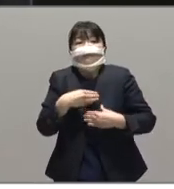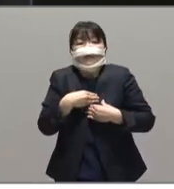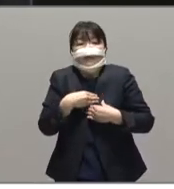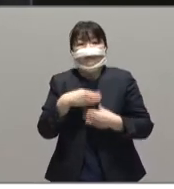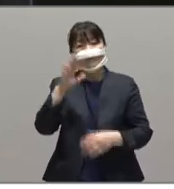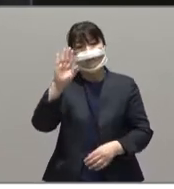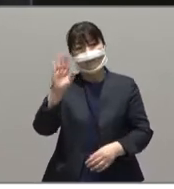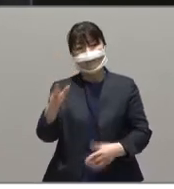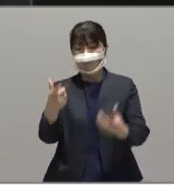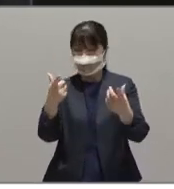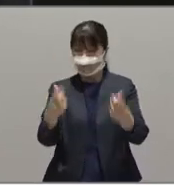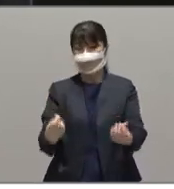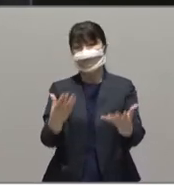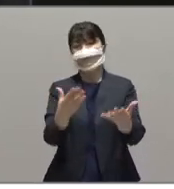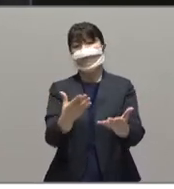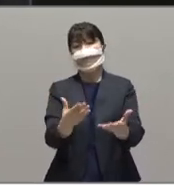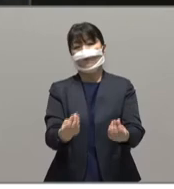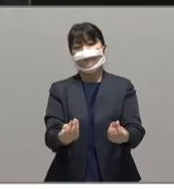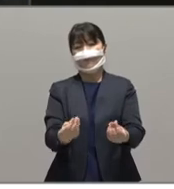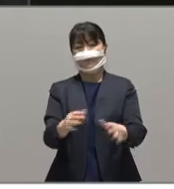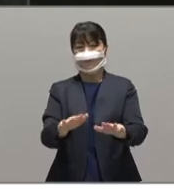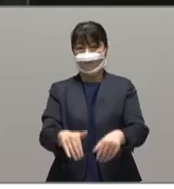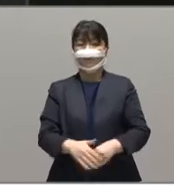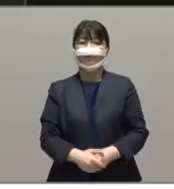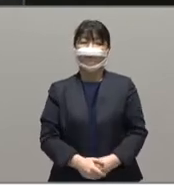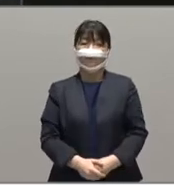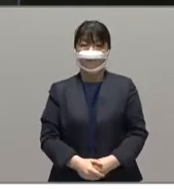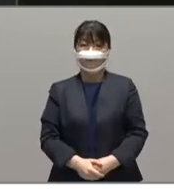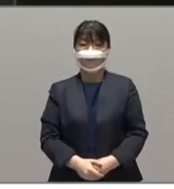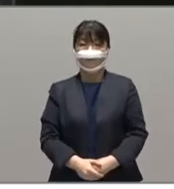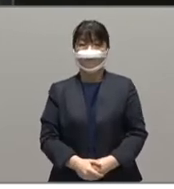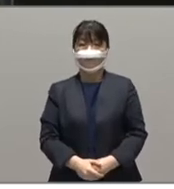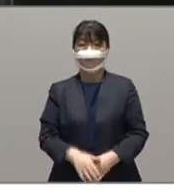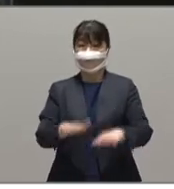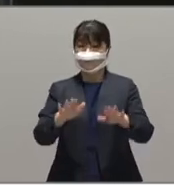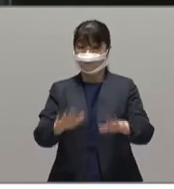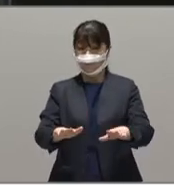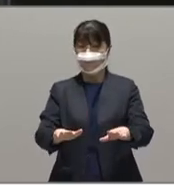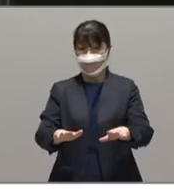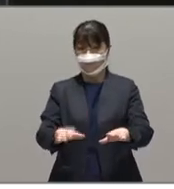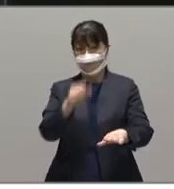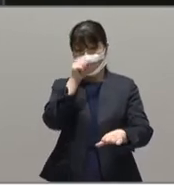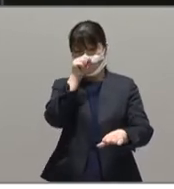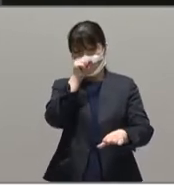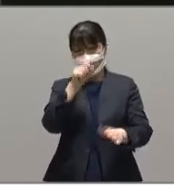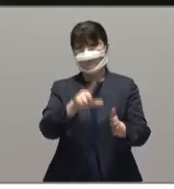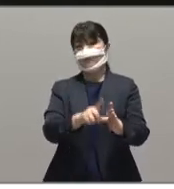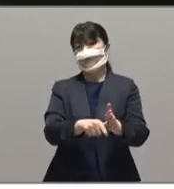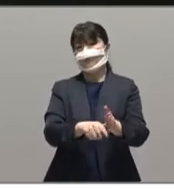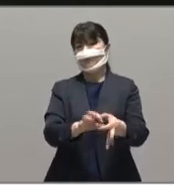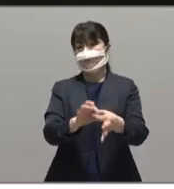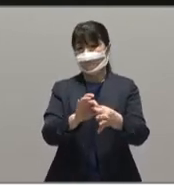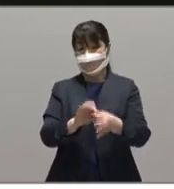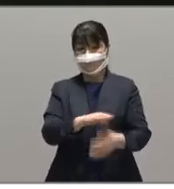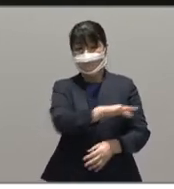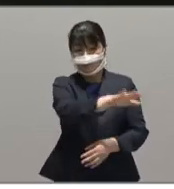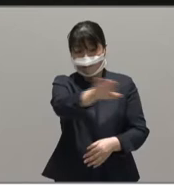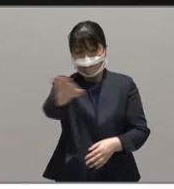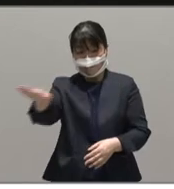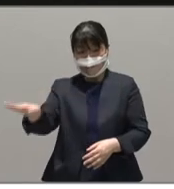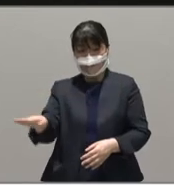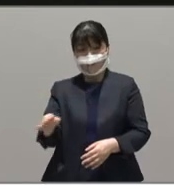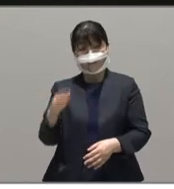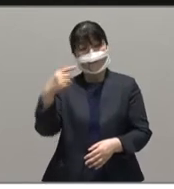the 130 slides. I was worried if the presentation can be within the given time, but the time